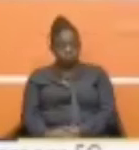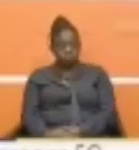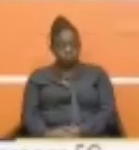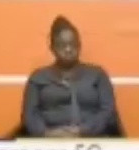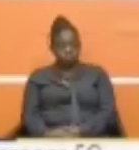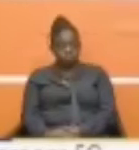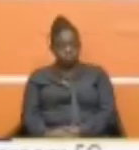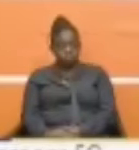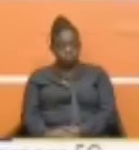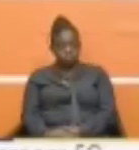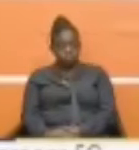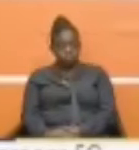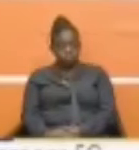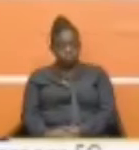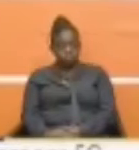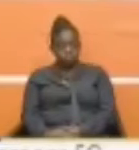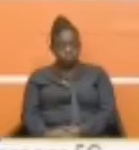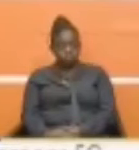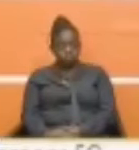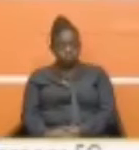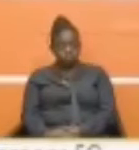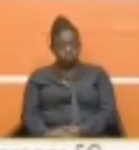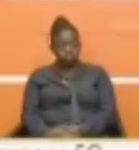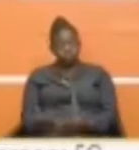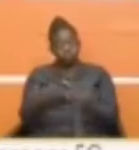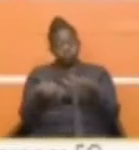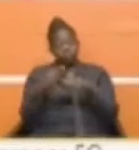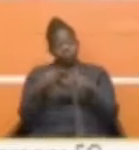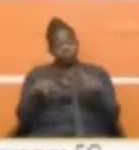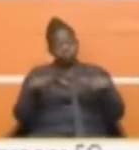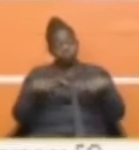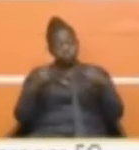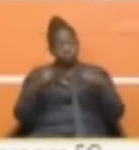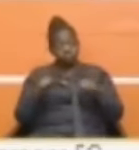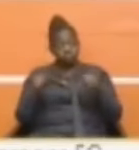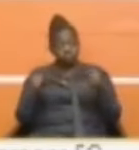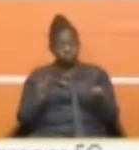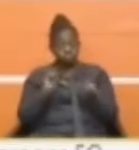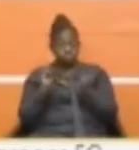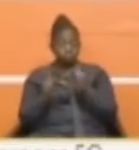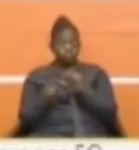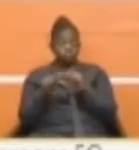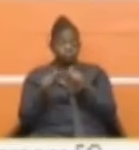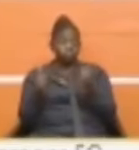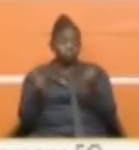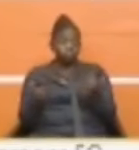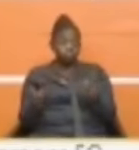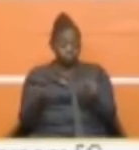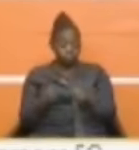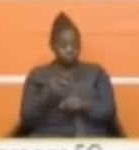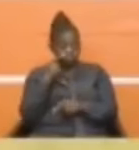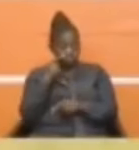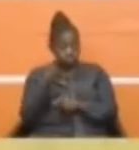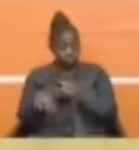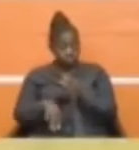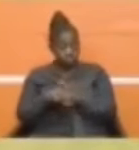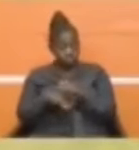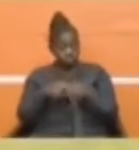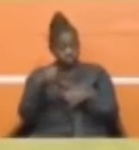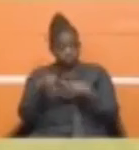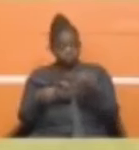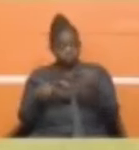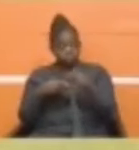Yogoba, a Chikuchavan anti break it because of Wunji, Abaddon, a Twitter is Abulunji, you know, a ringer Jolavia, Pira, when you made